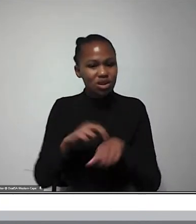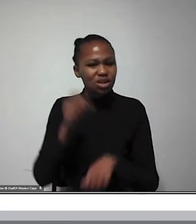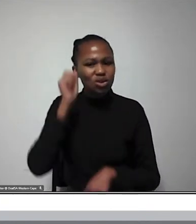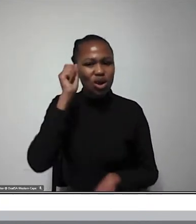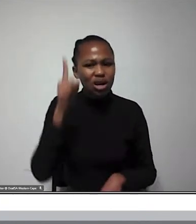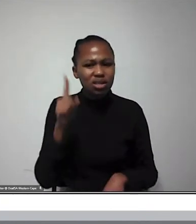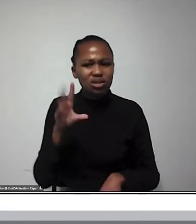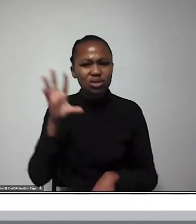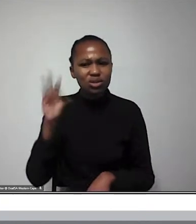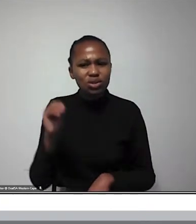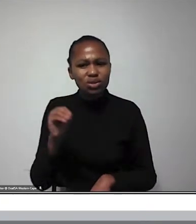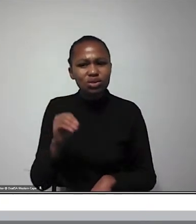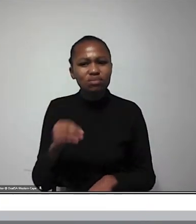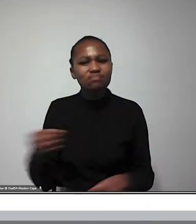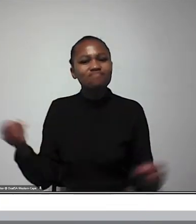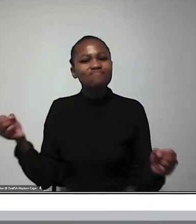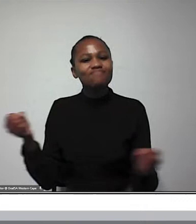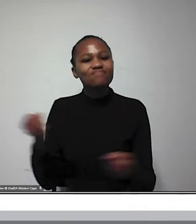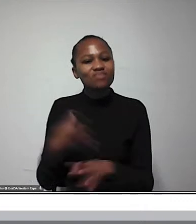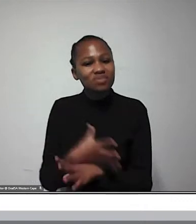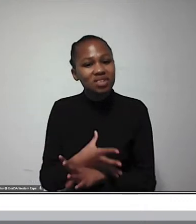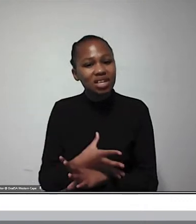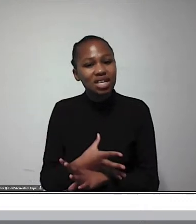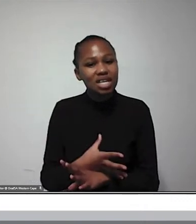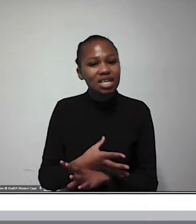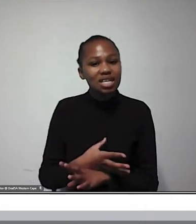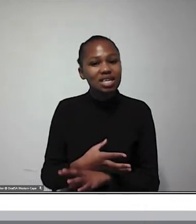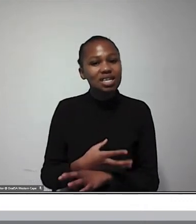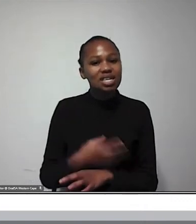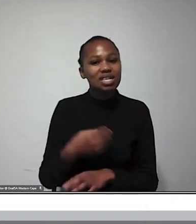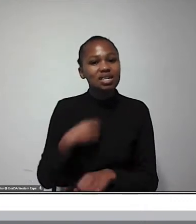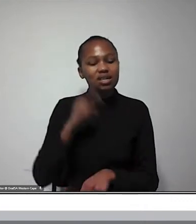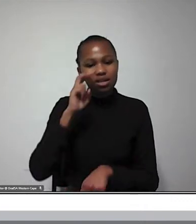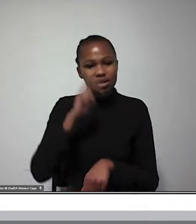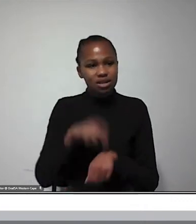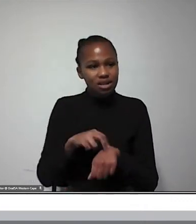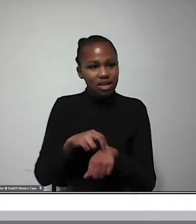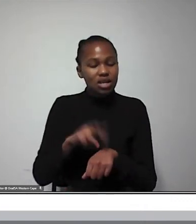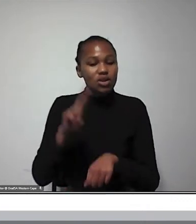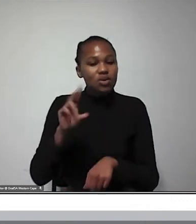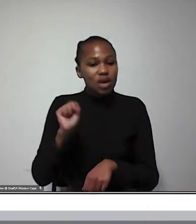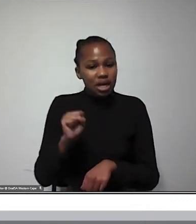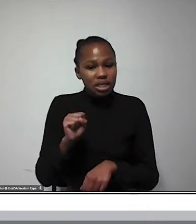there are various sectors in which we know there's big export potential into the US market.